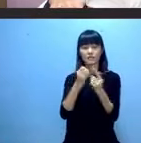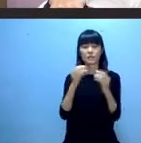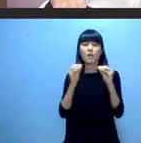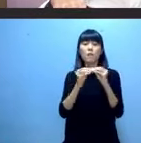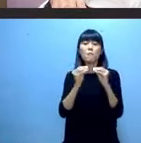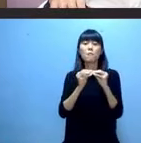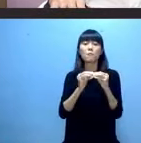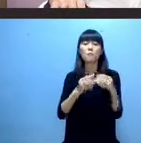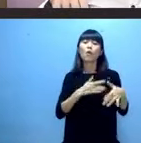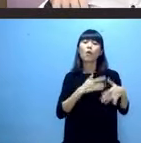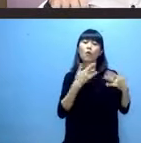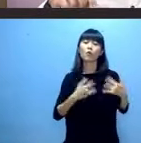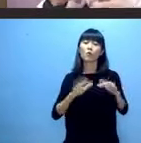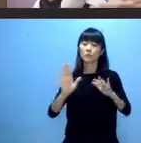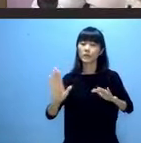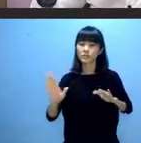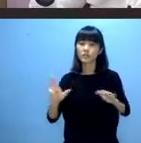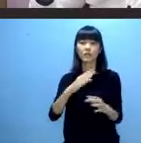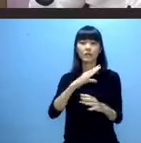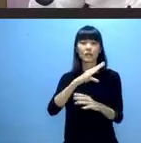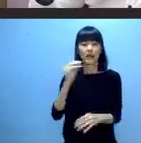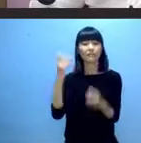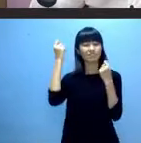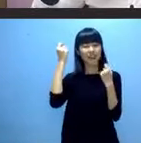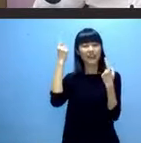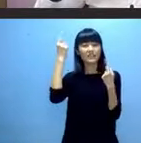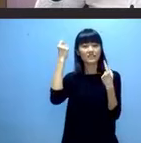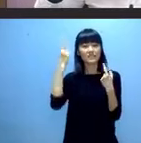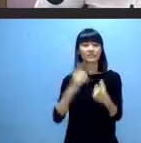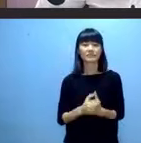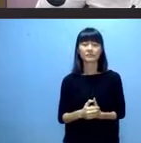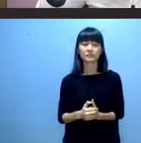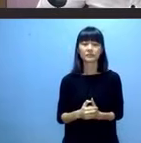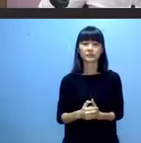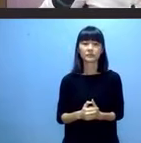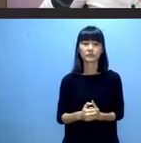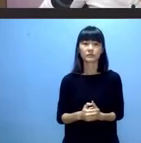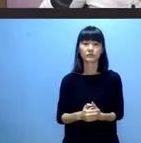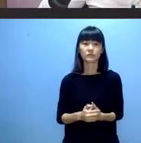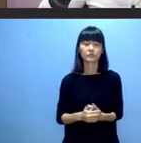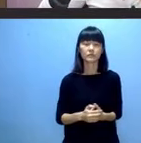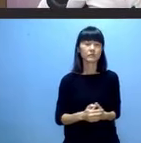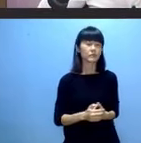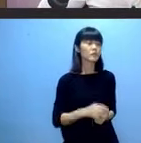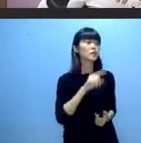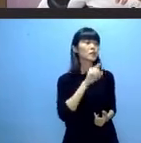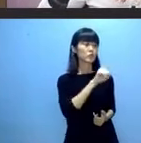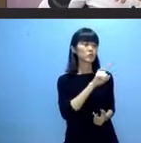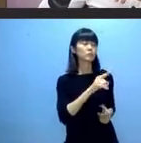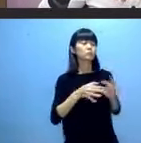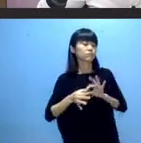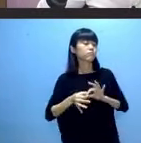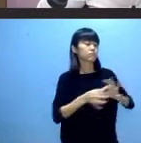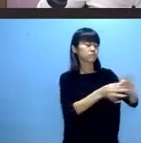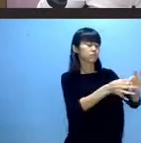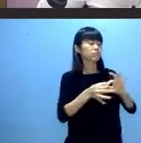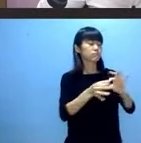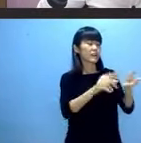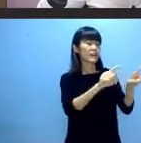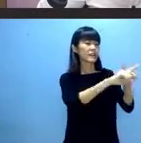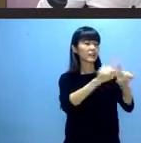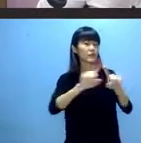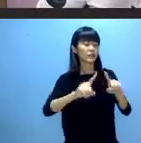understanding? Yeah, I mean, you are very plugged in to many different communities, right?